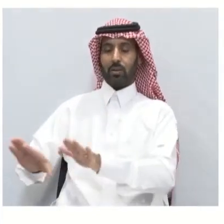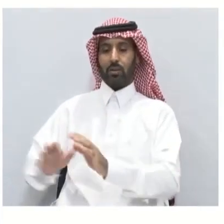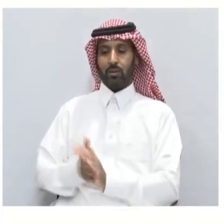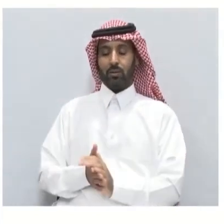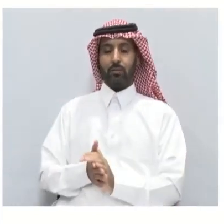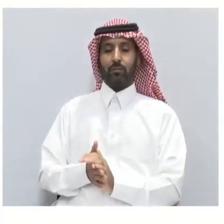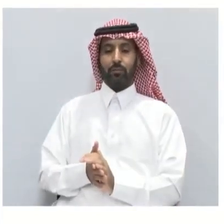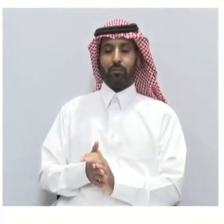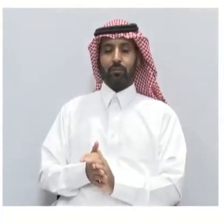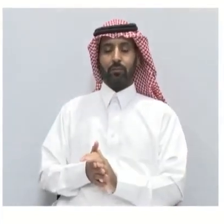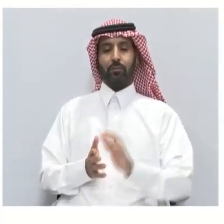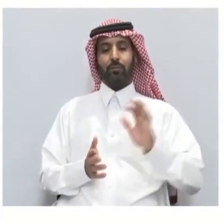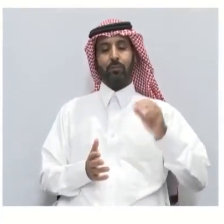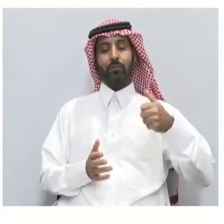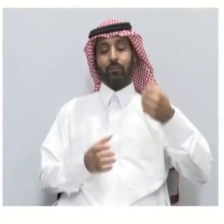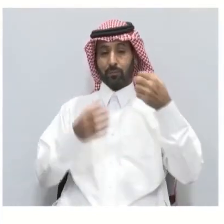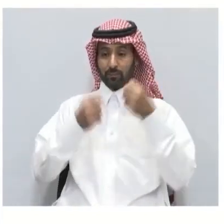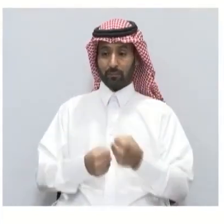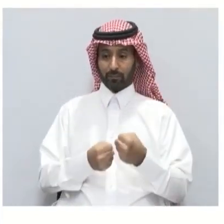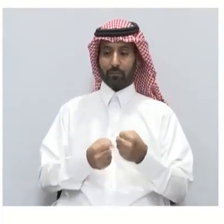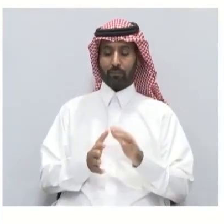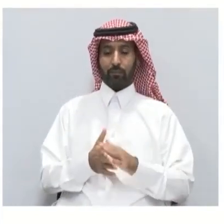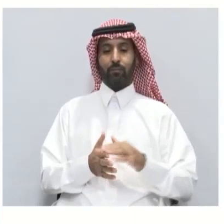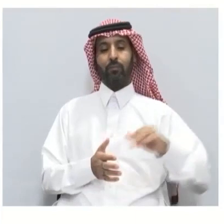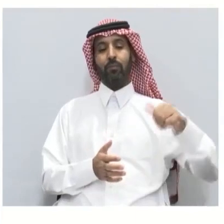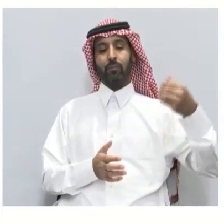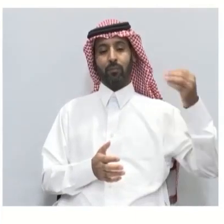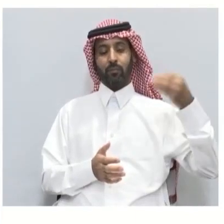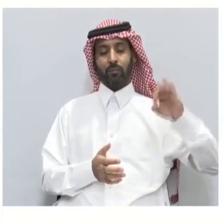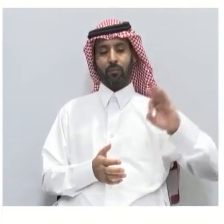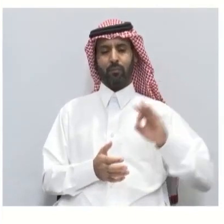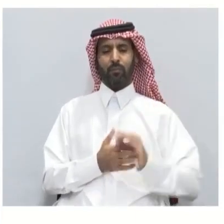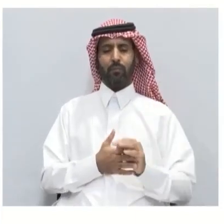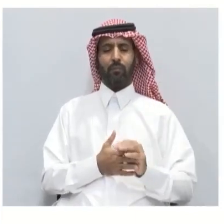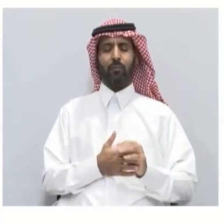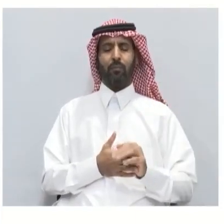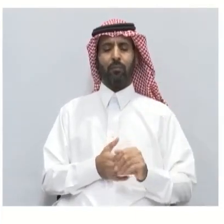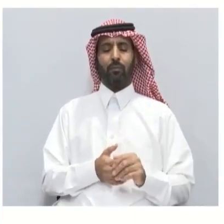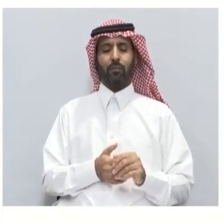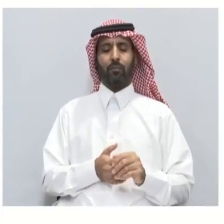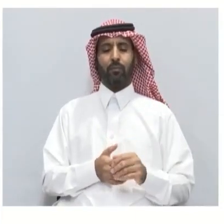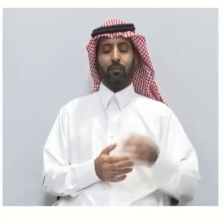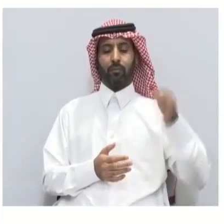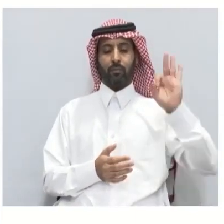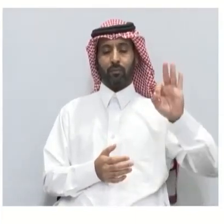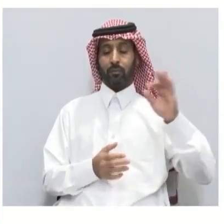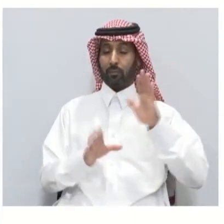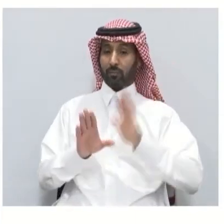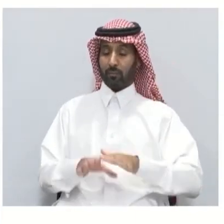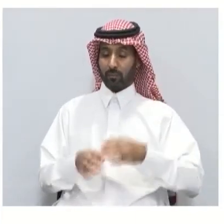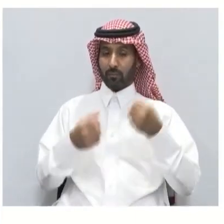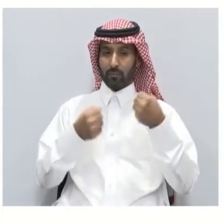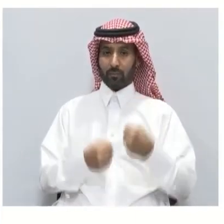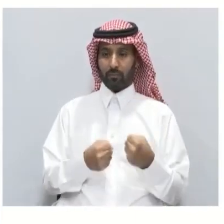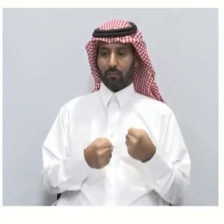abandon it. Inmate, very good. It's the same as prisoner. Misdemeanor, I just explained